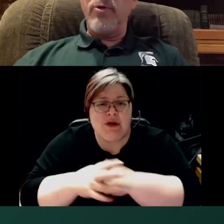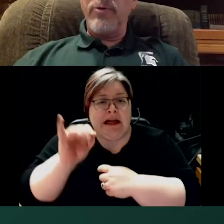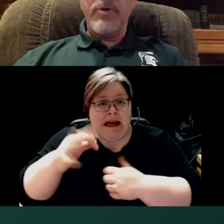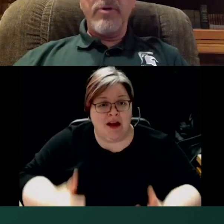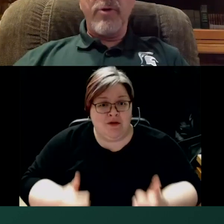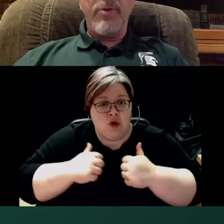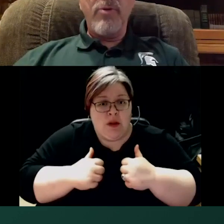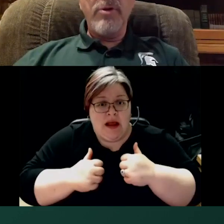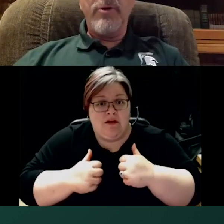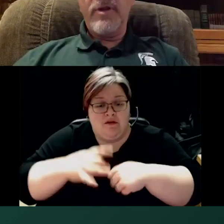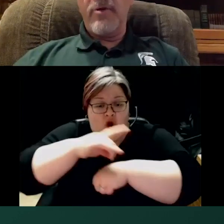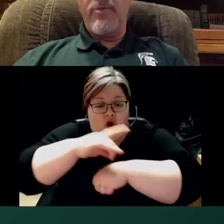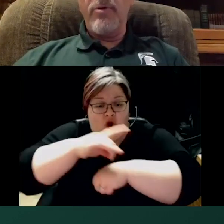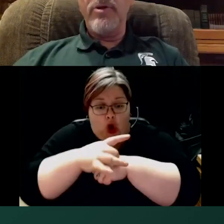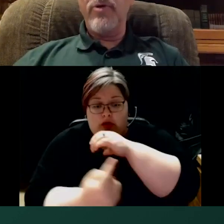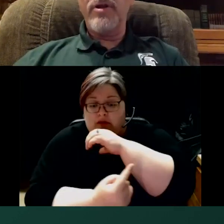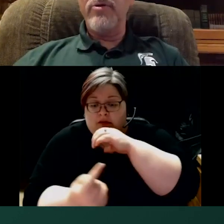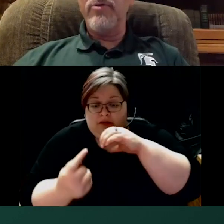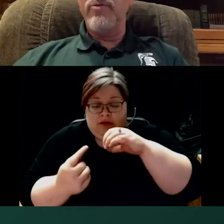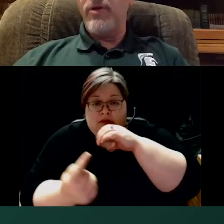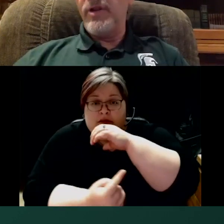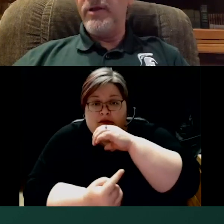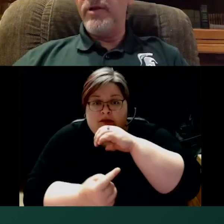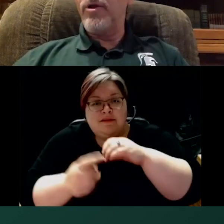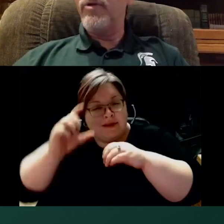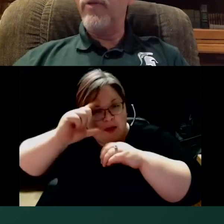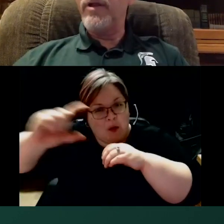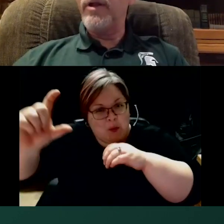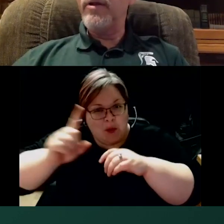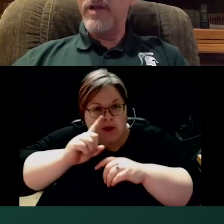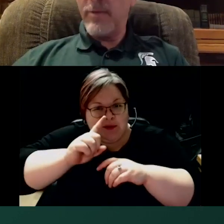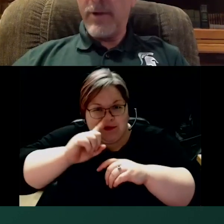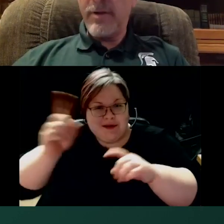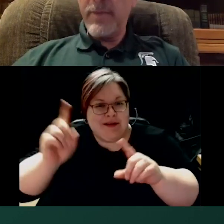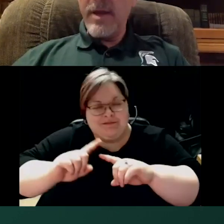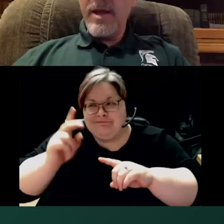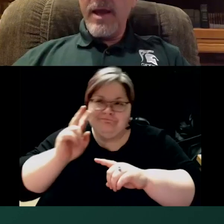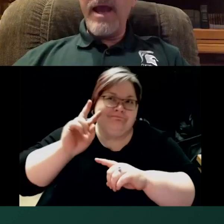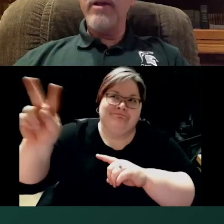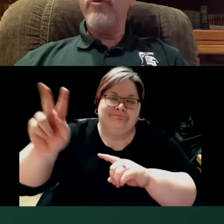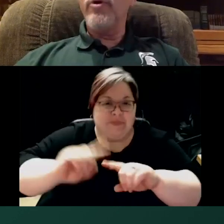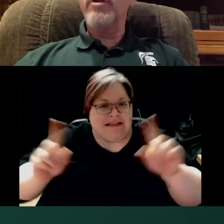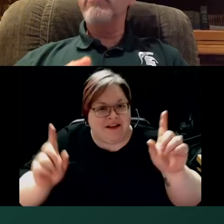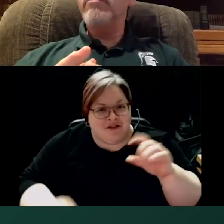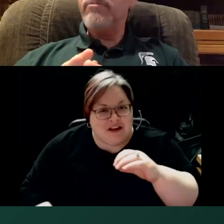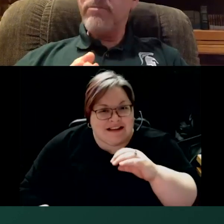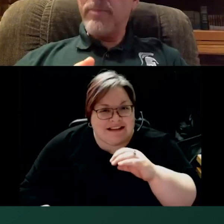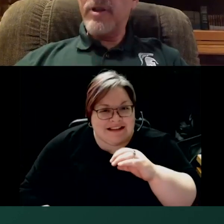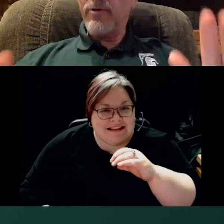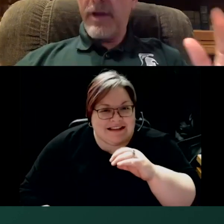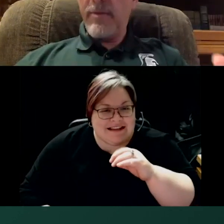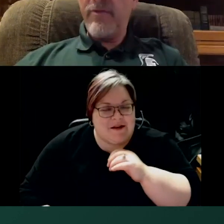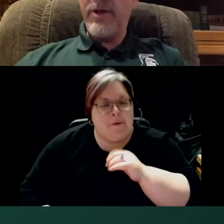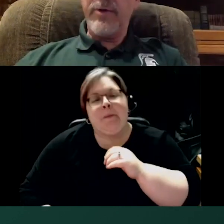near the North Pole or the South Pole, the crescent, when you see it, is always facing sideways. And of course,